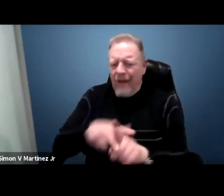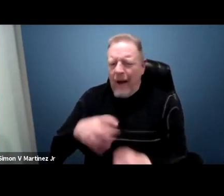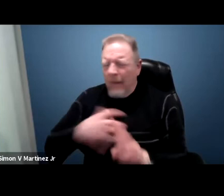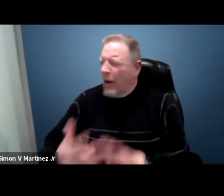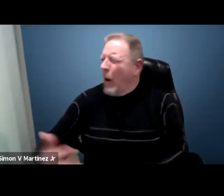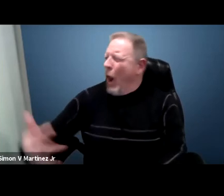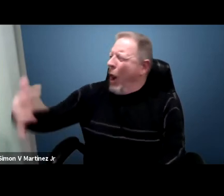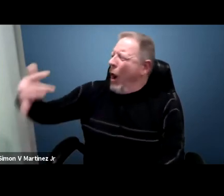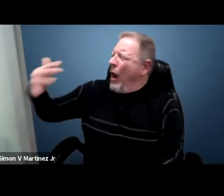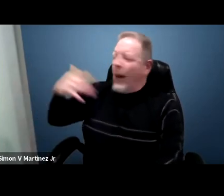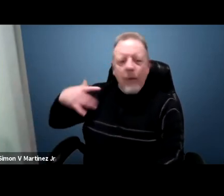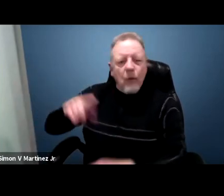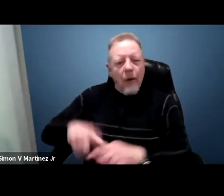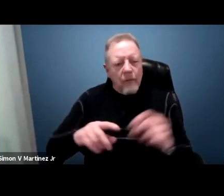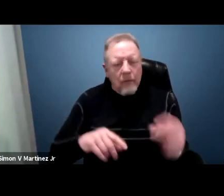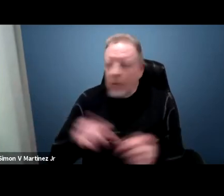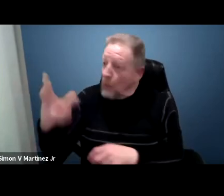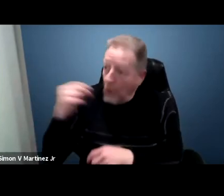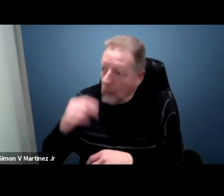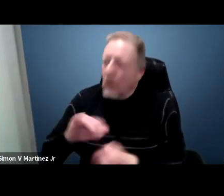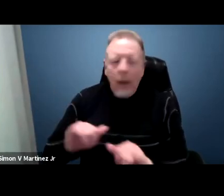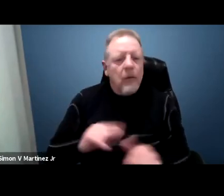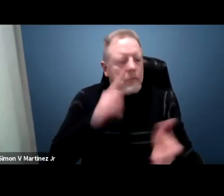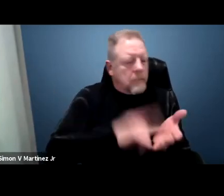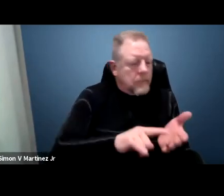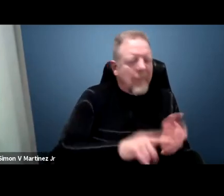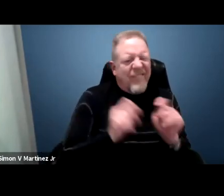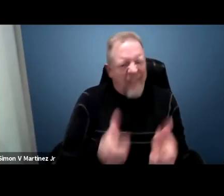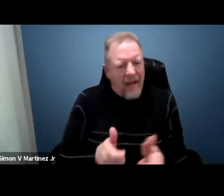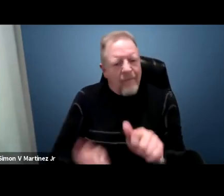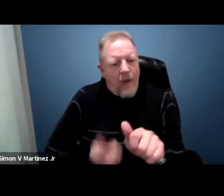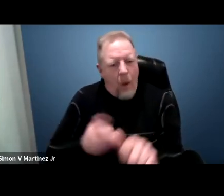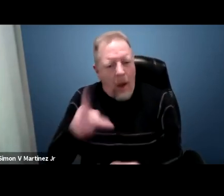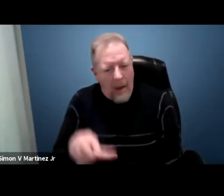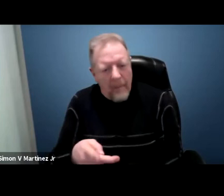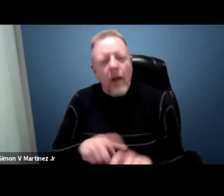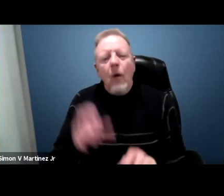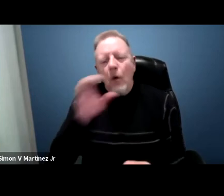situation. And also learn a little bit more about any possible other solutions that you could be